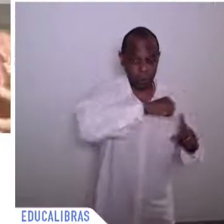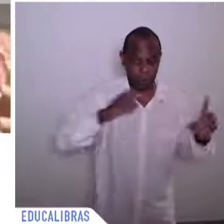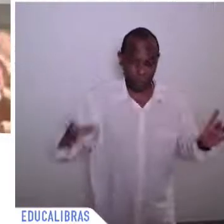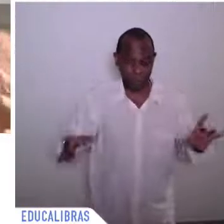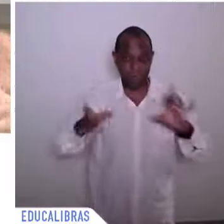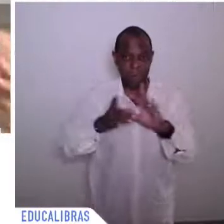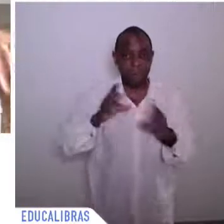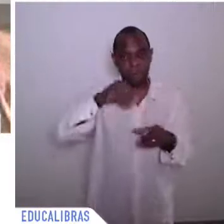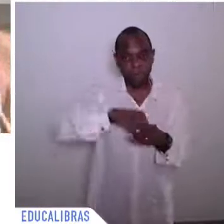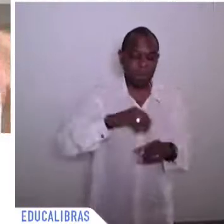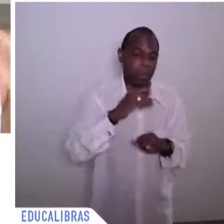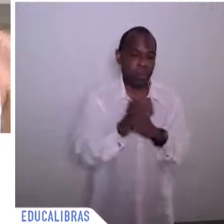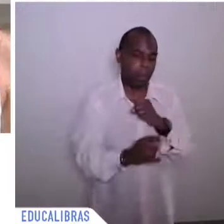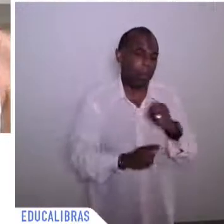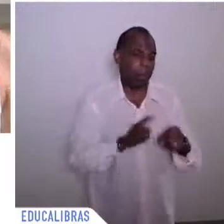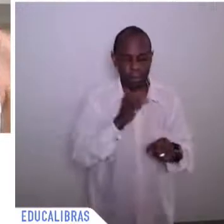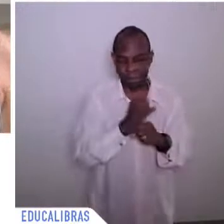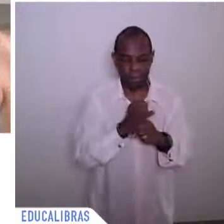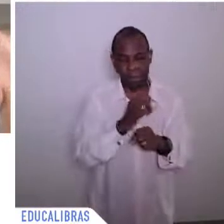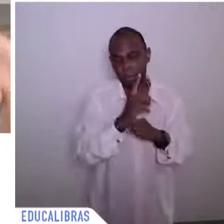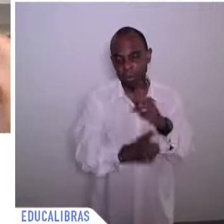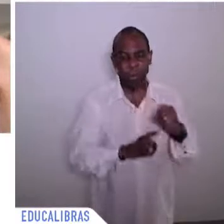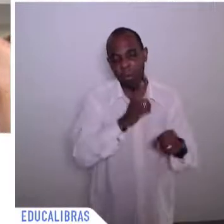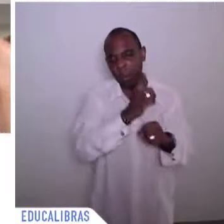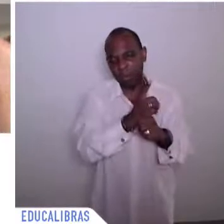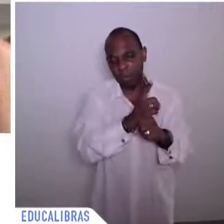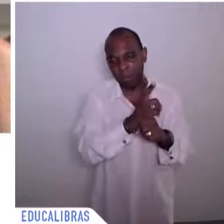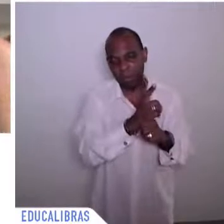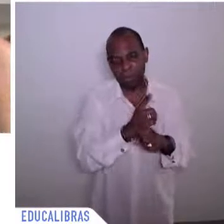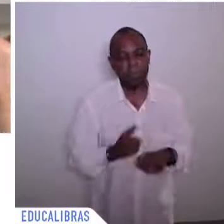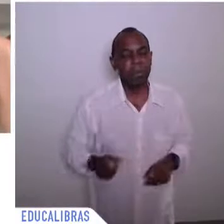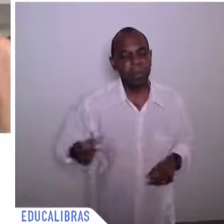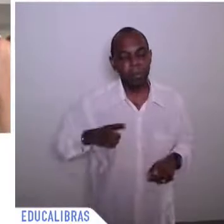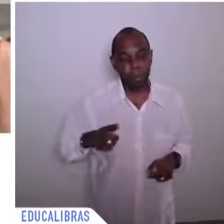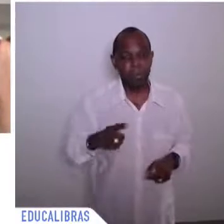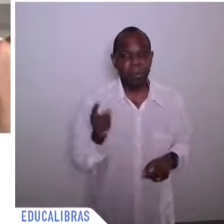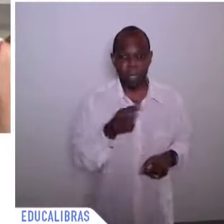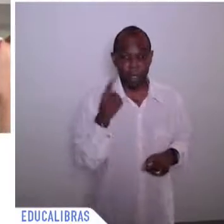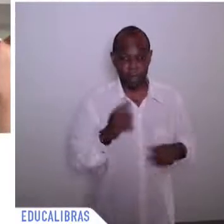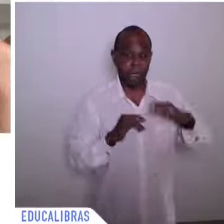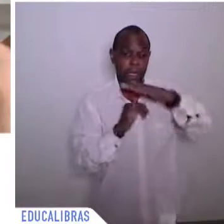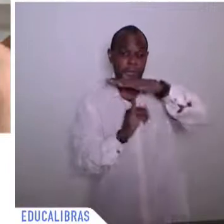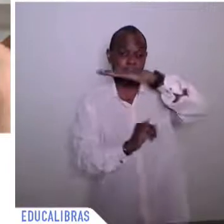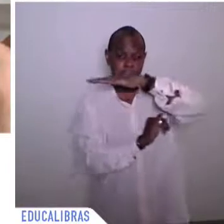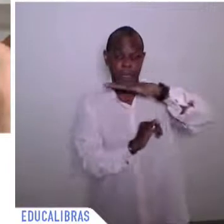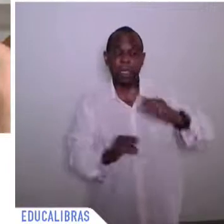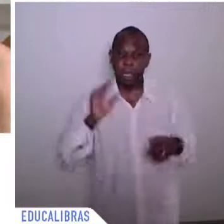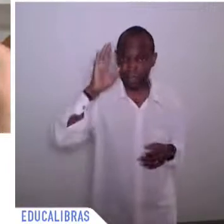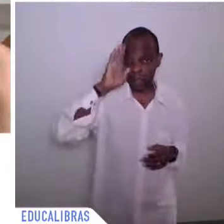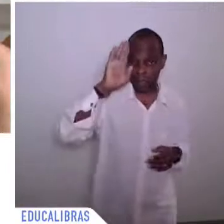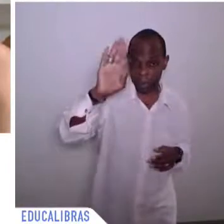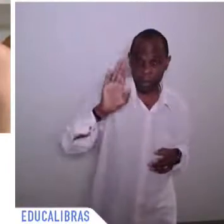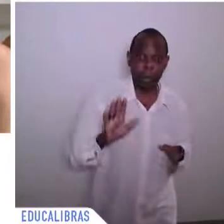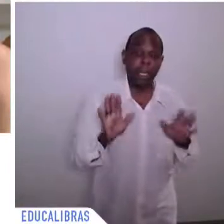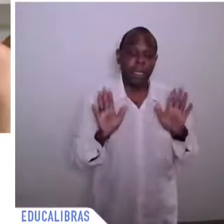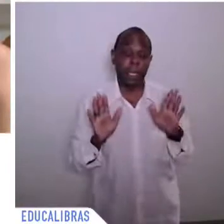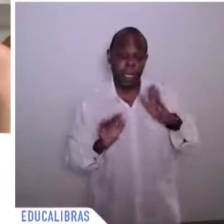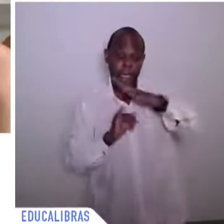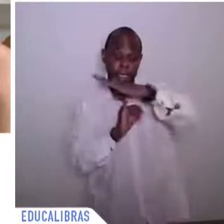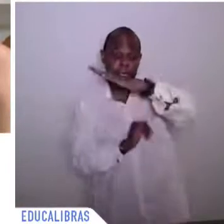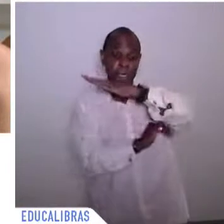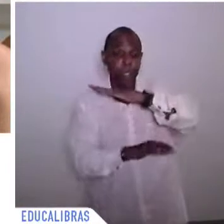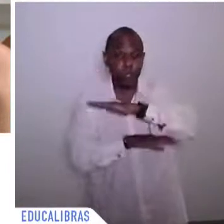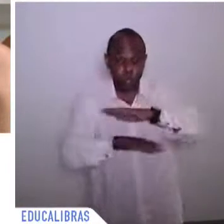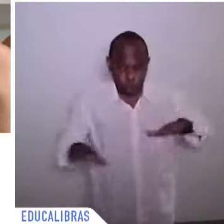it's not only using through our traditional structures that we're going to be able to do that. This